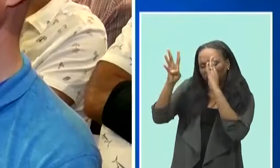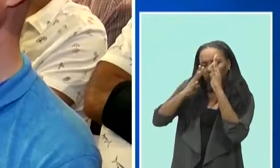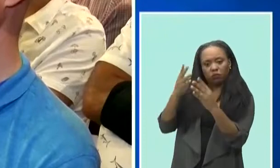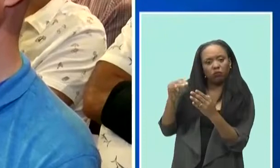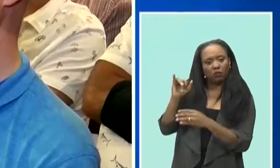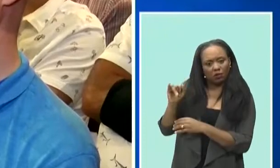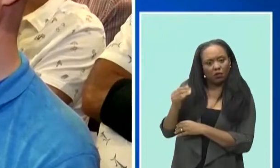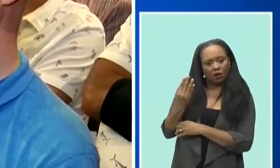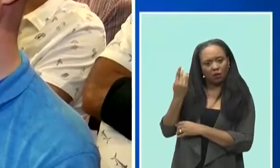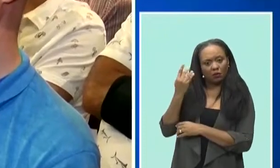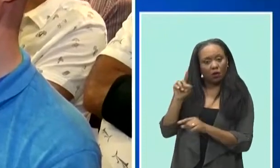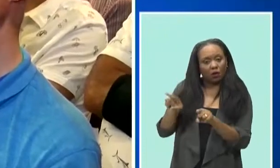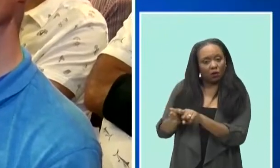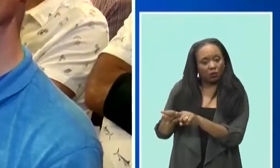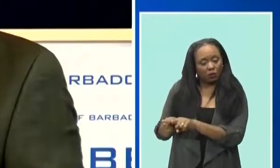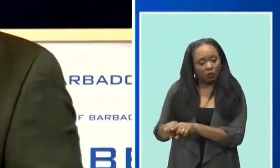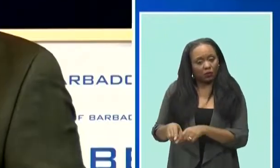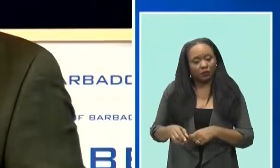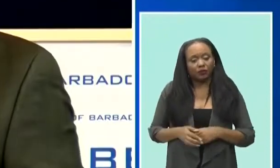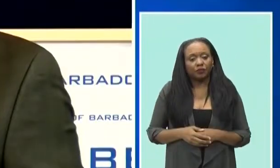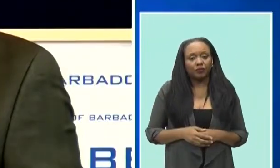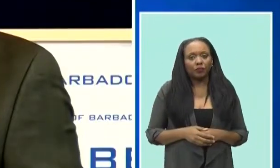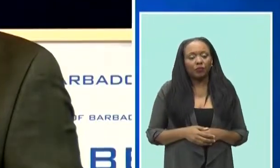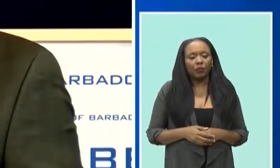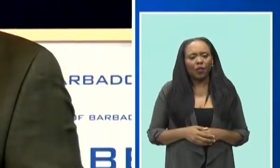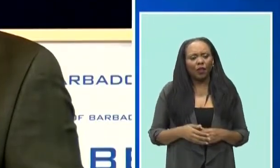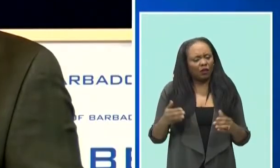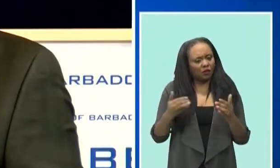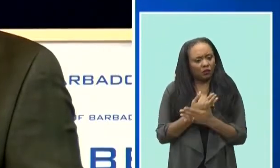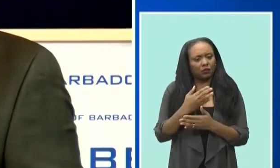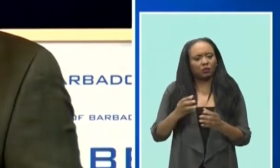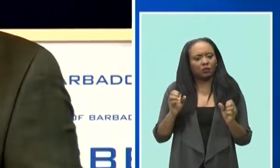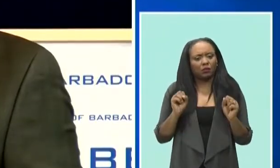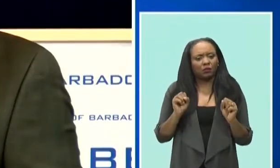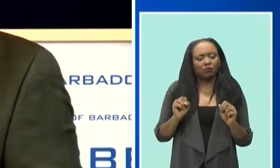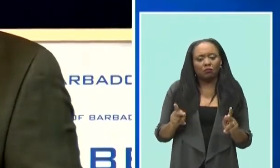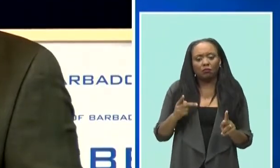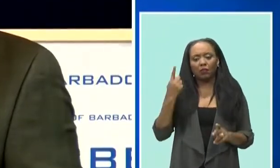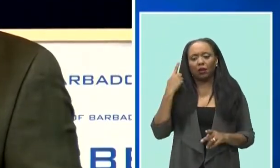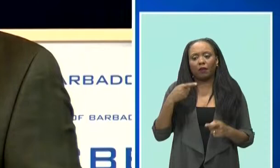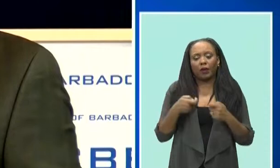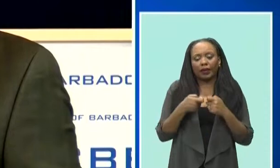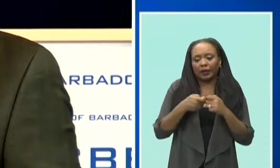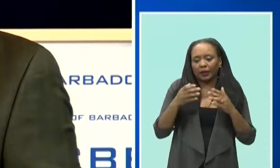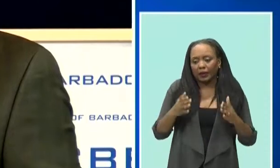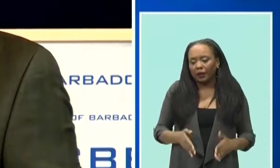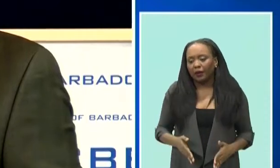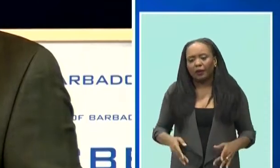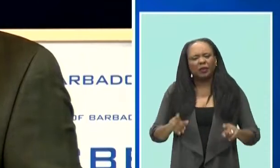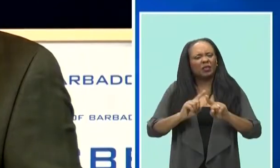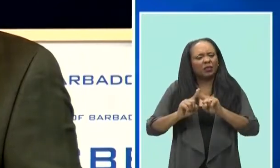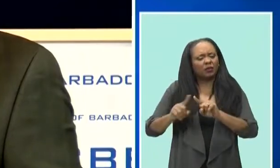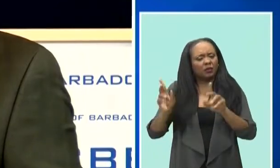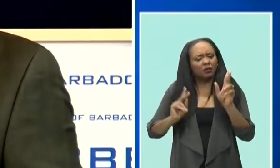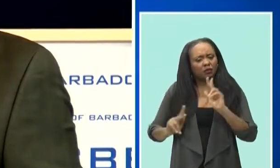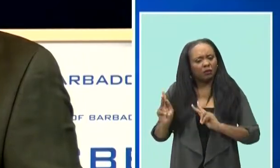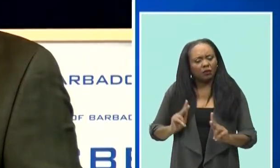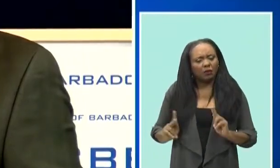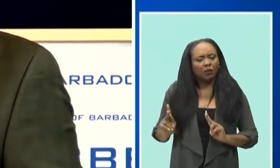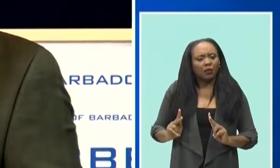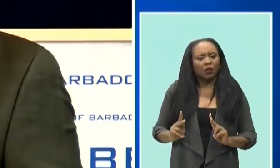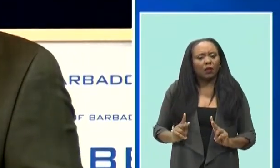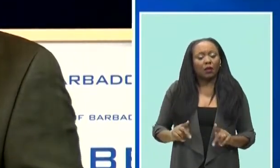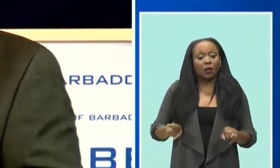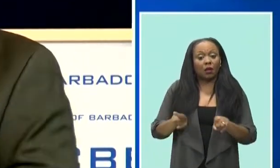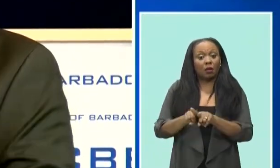investment. New opportunities will arise for engineers, technicians, technologists, investors, and entrepreneurs. Even